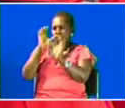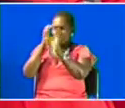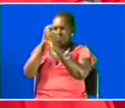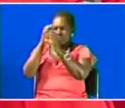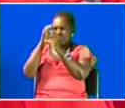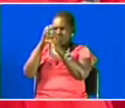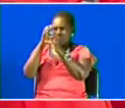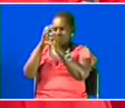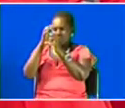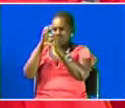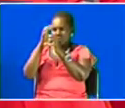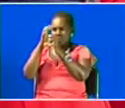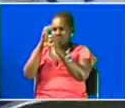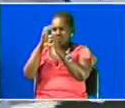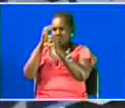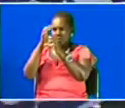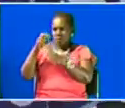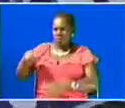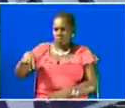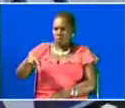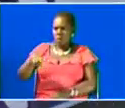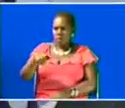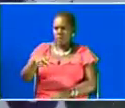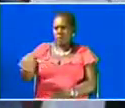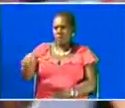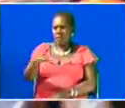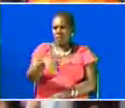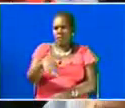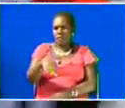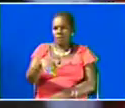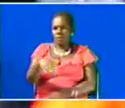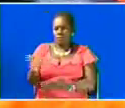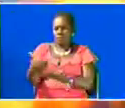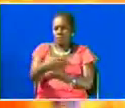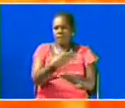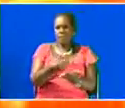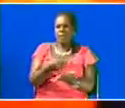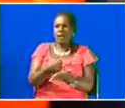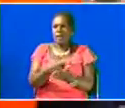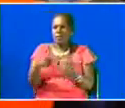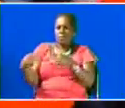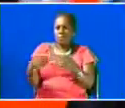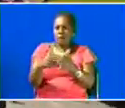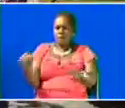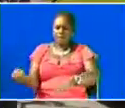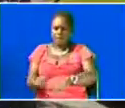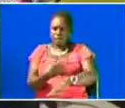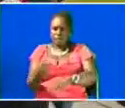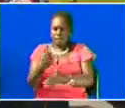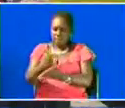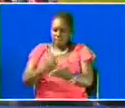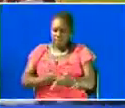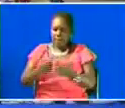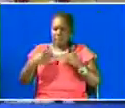camp out overnight and take turns walking around a designated path to raise funds for the fight against cancer. A section